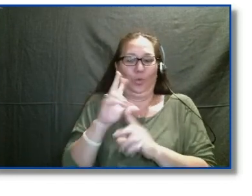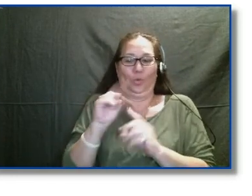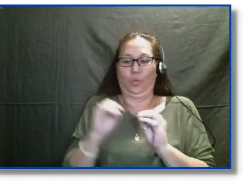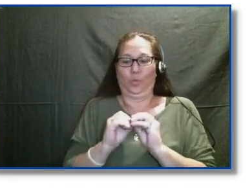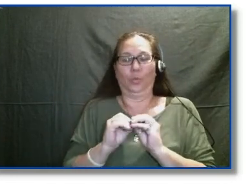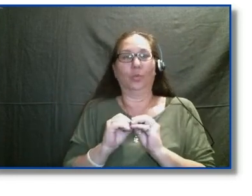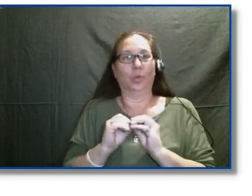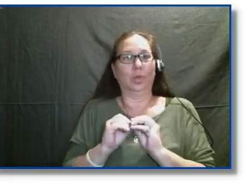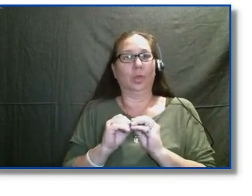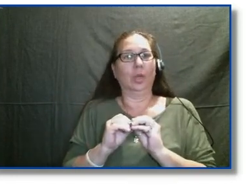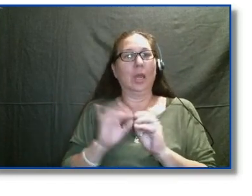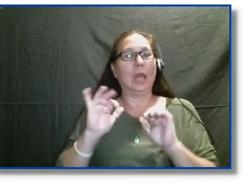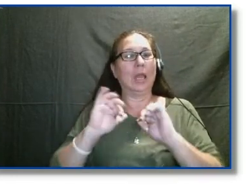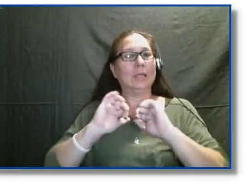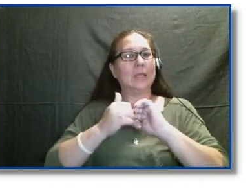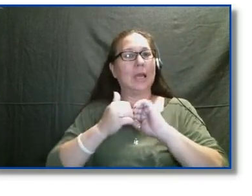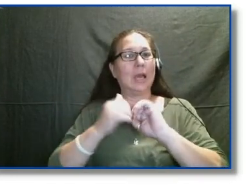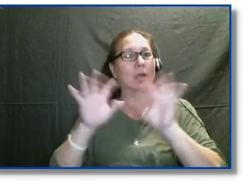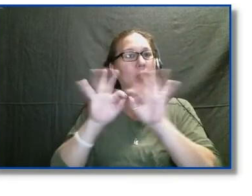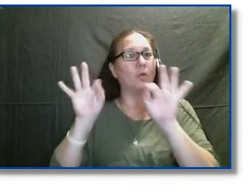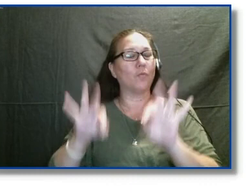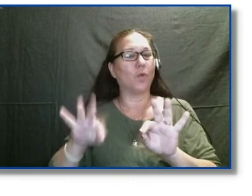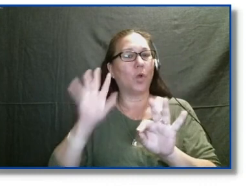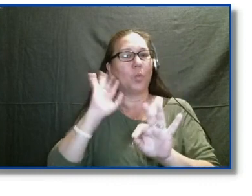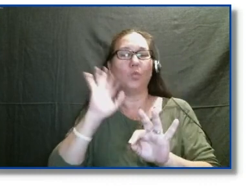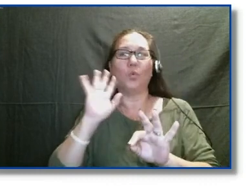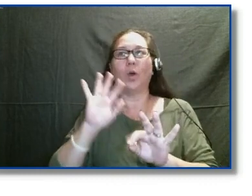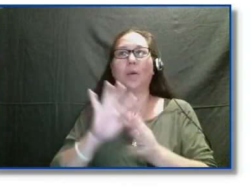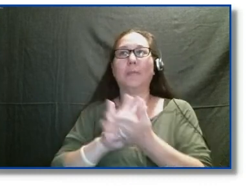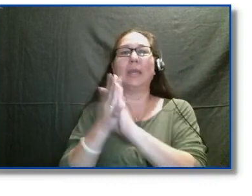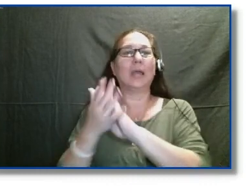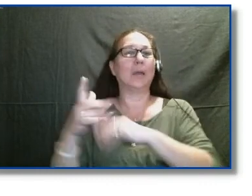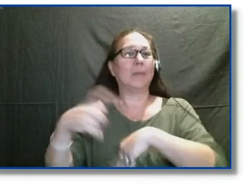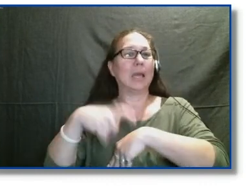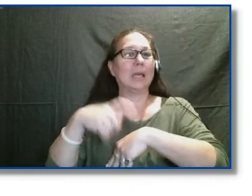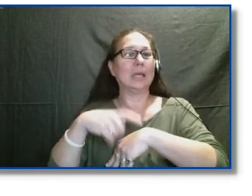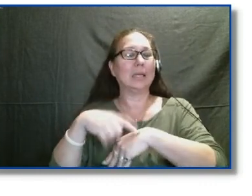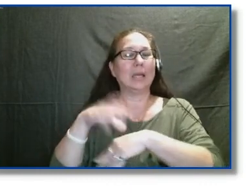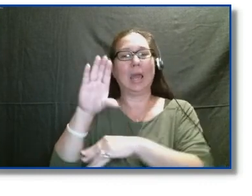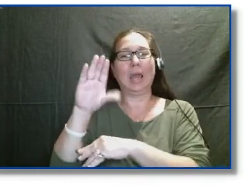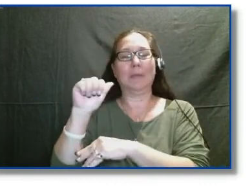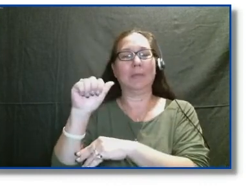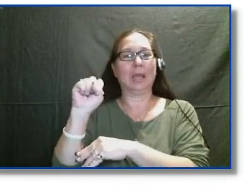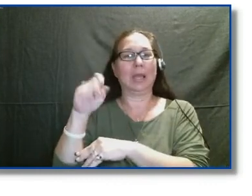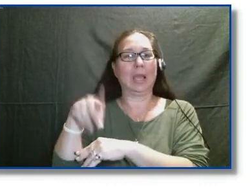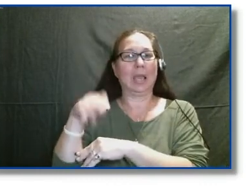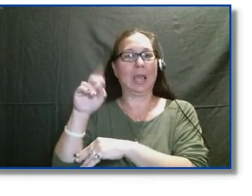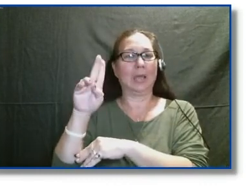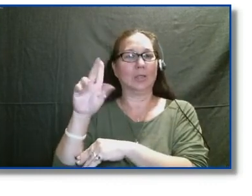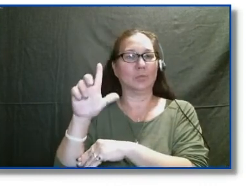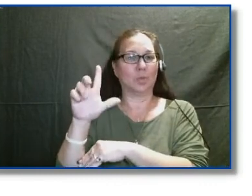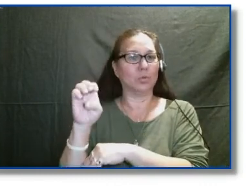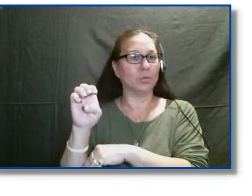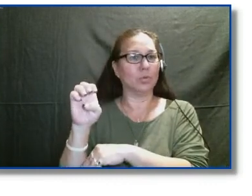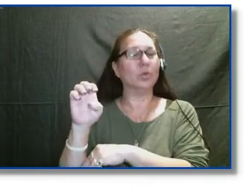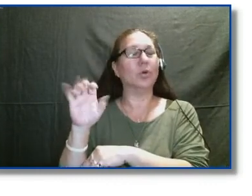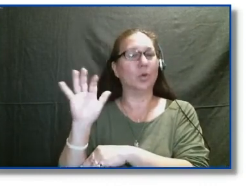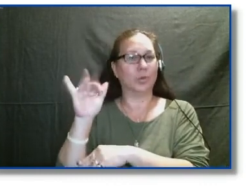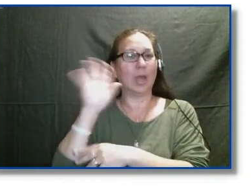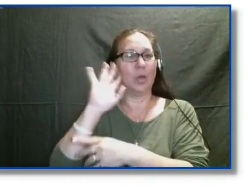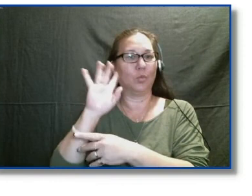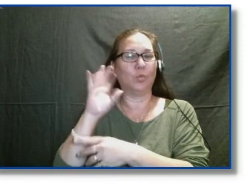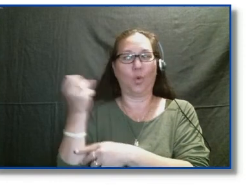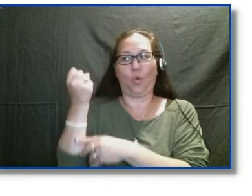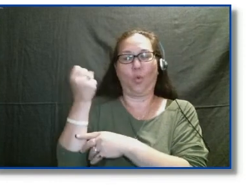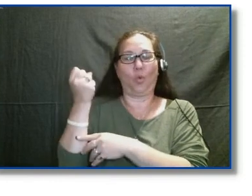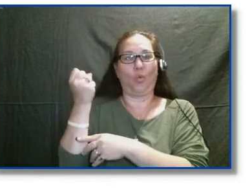can also evolve, like a little bit like a time capsule, can change over time. And so that's why this evolution of forms was very important